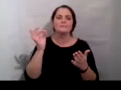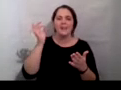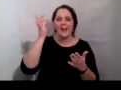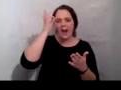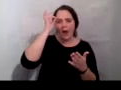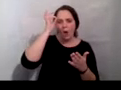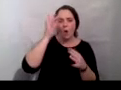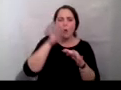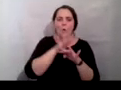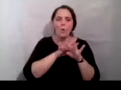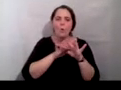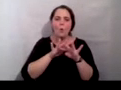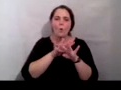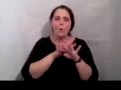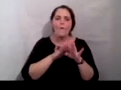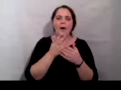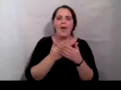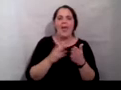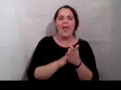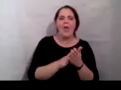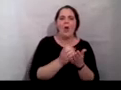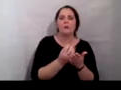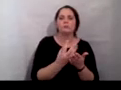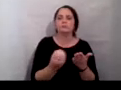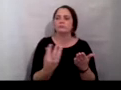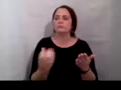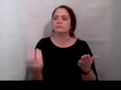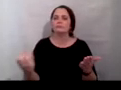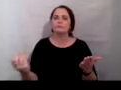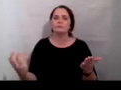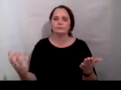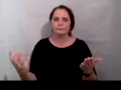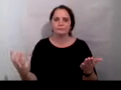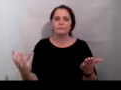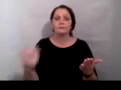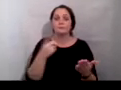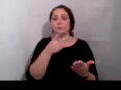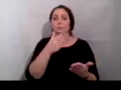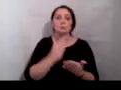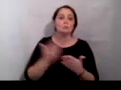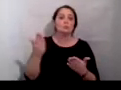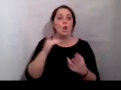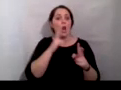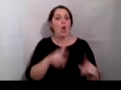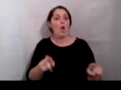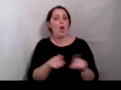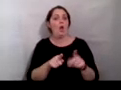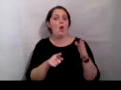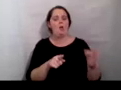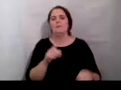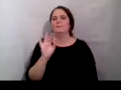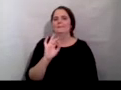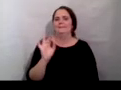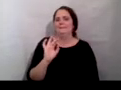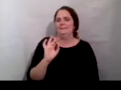yellow, and, you know, the sensations of how it sits across a landscape. It's not a figurative work at